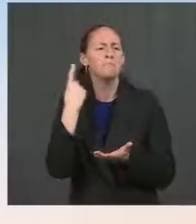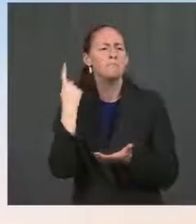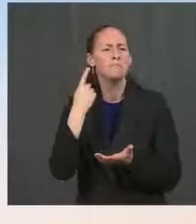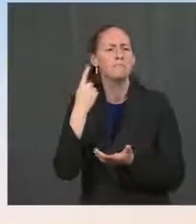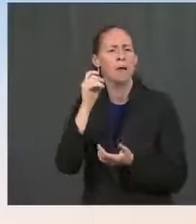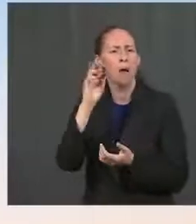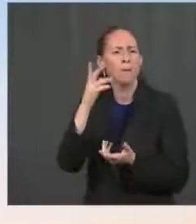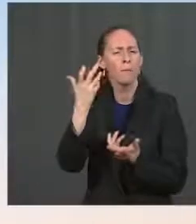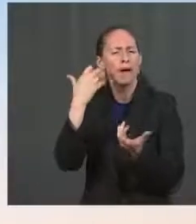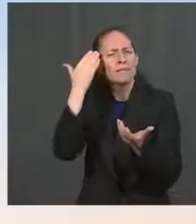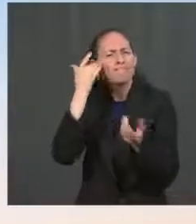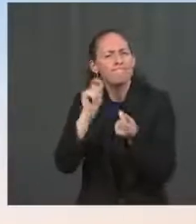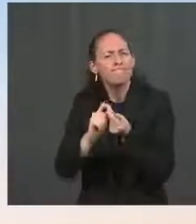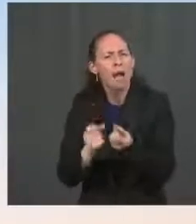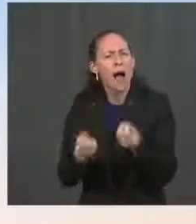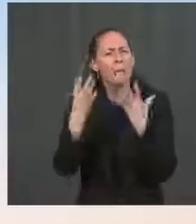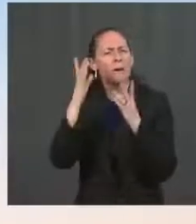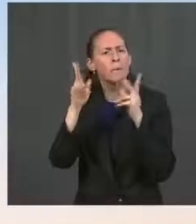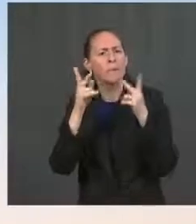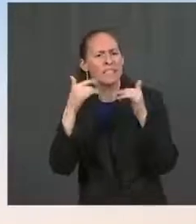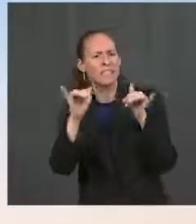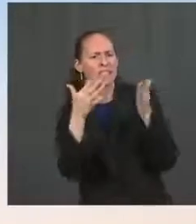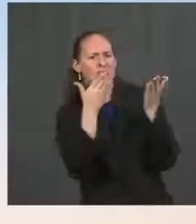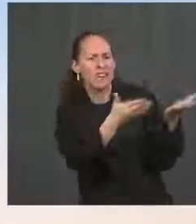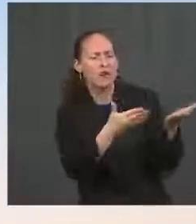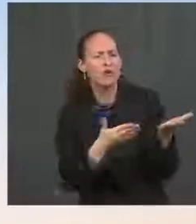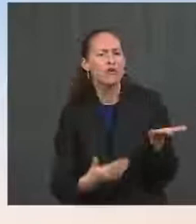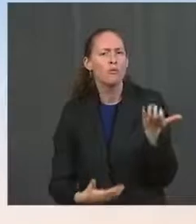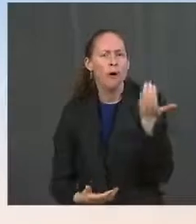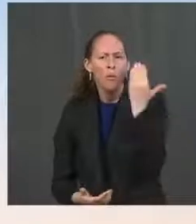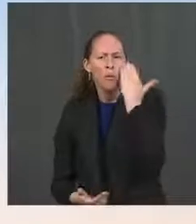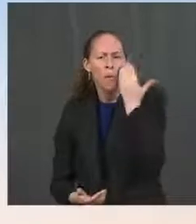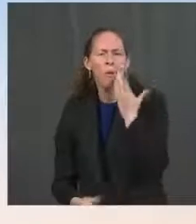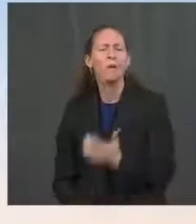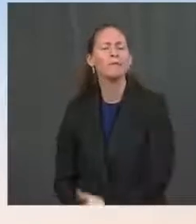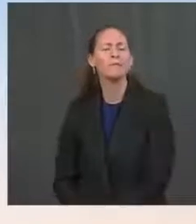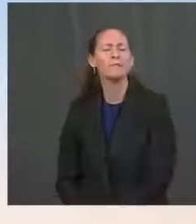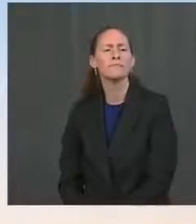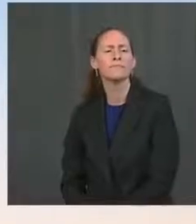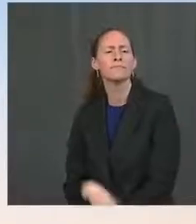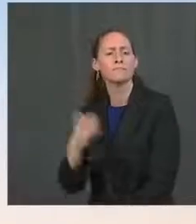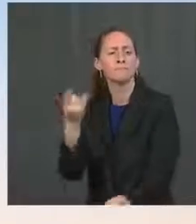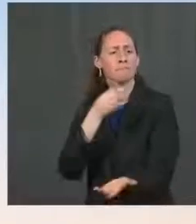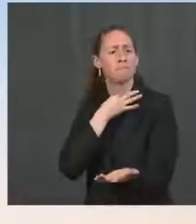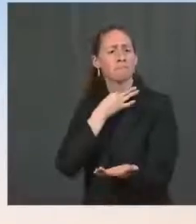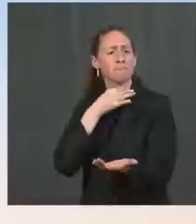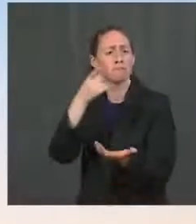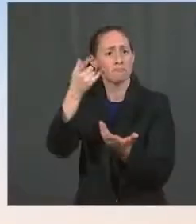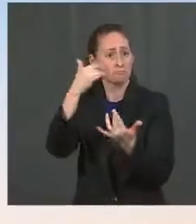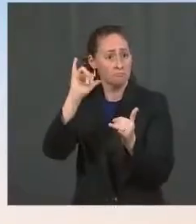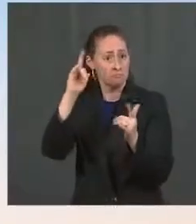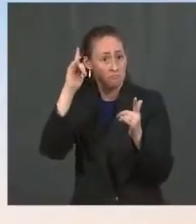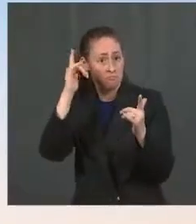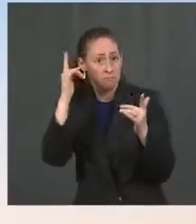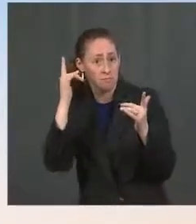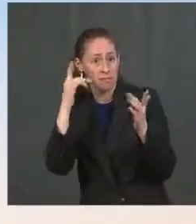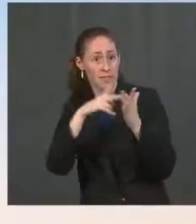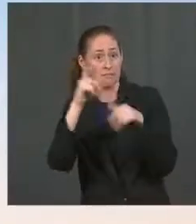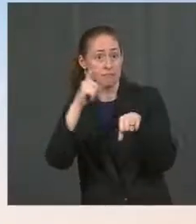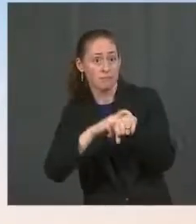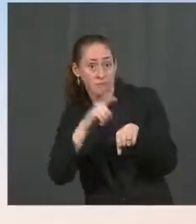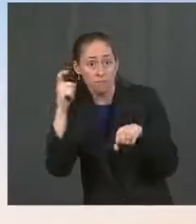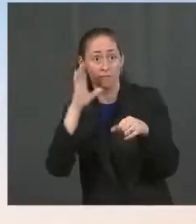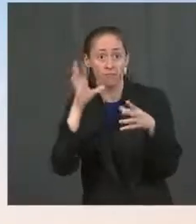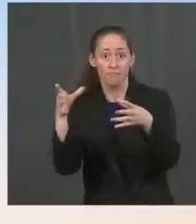I guess how hopeful are you that a lot of these folks are clustered there at the airport and can get out? We do have counts, and the